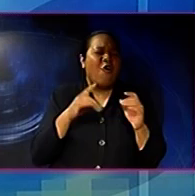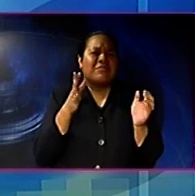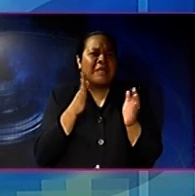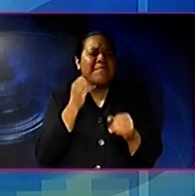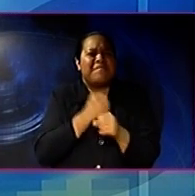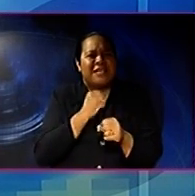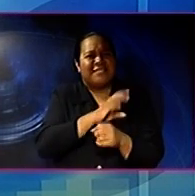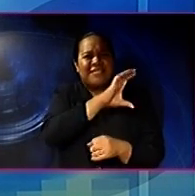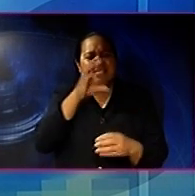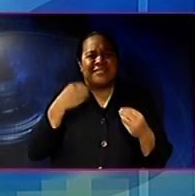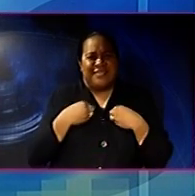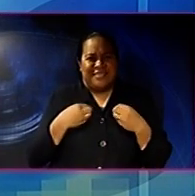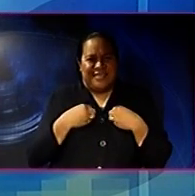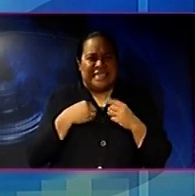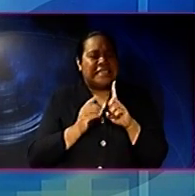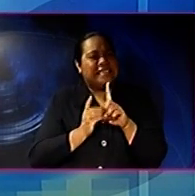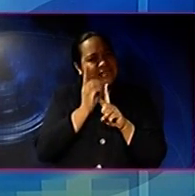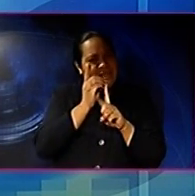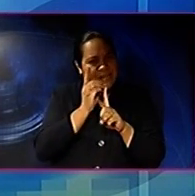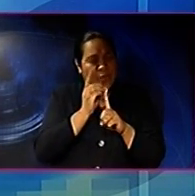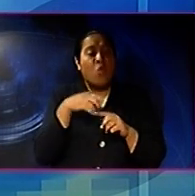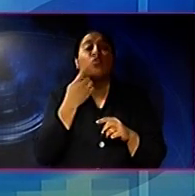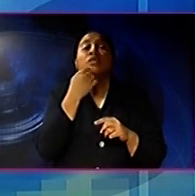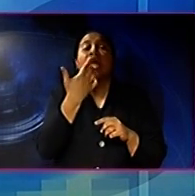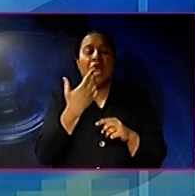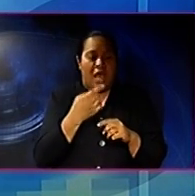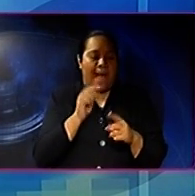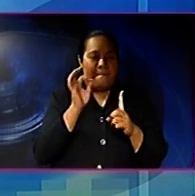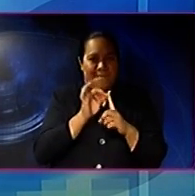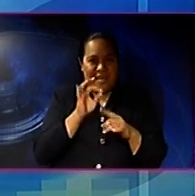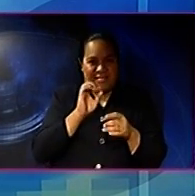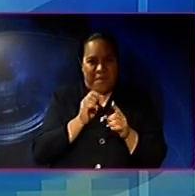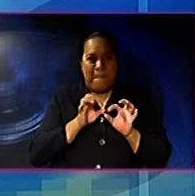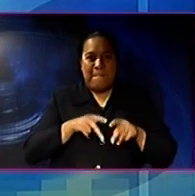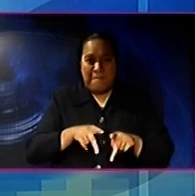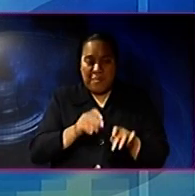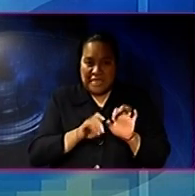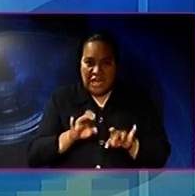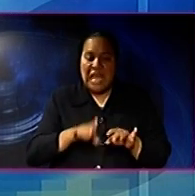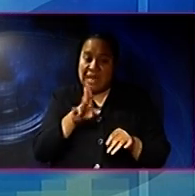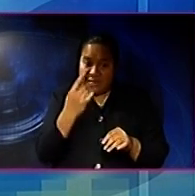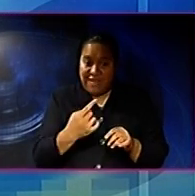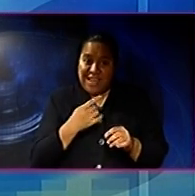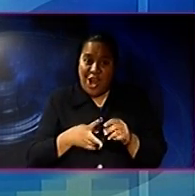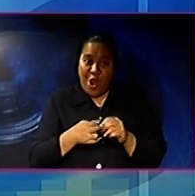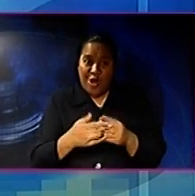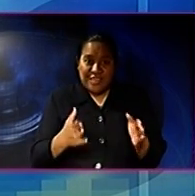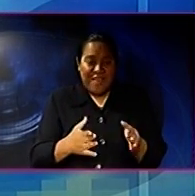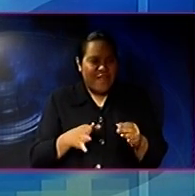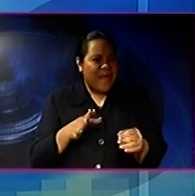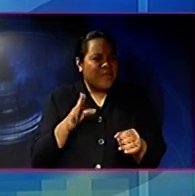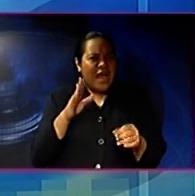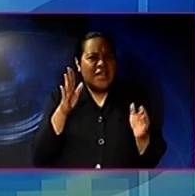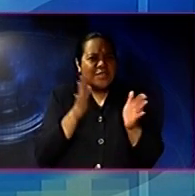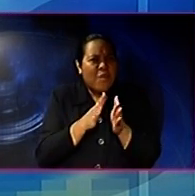and medium enterprise developments, say the Permanent Secretary for Finance, Filimoni Wangambada, whilst launching the